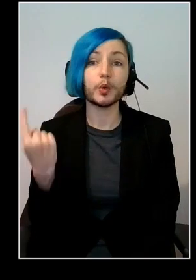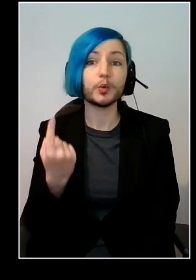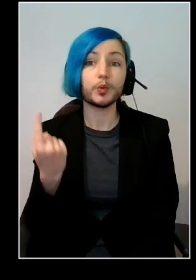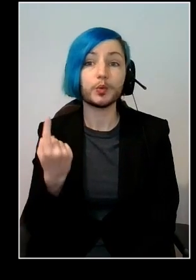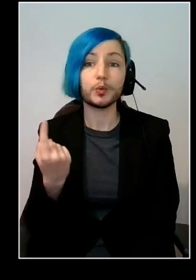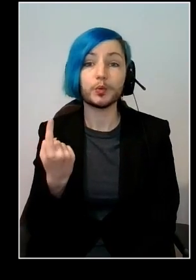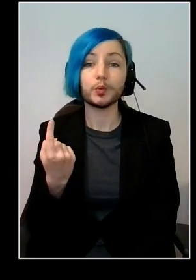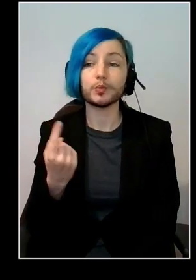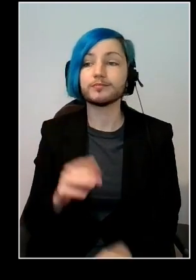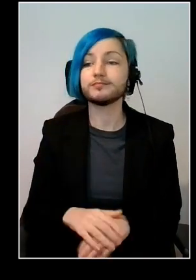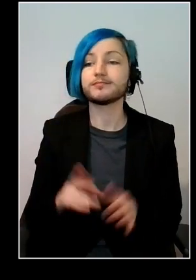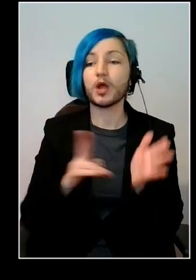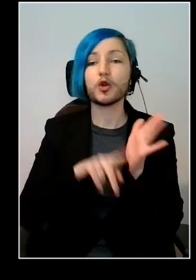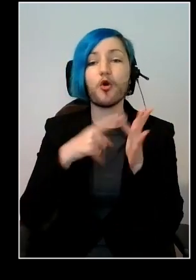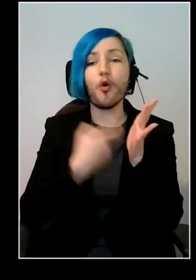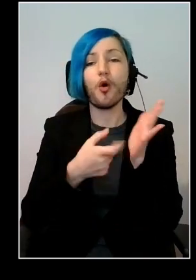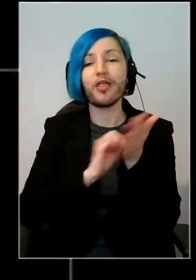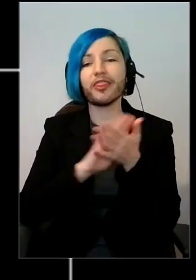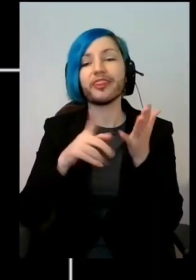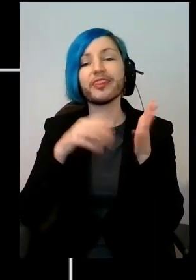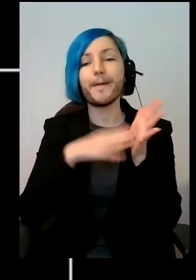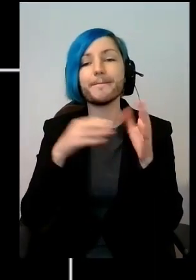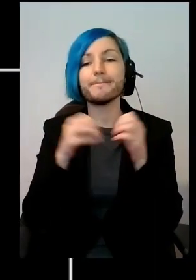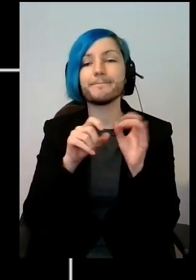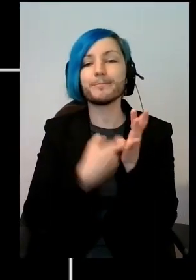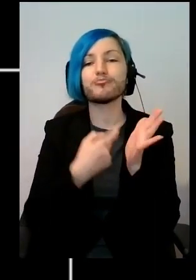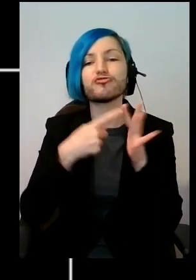is Northumbria Water.